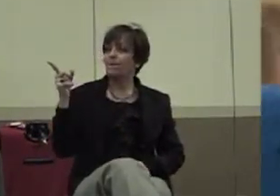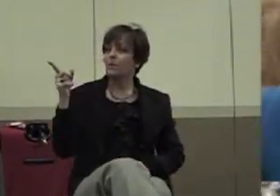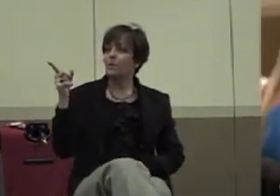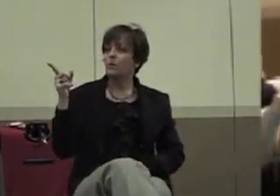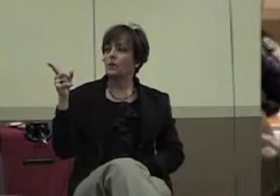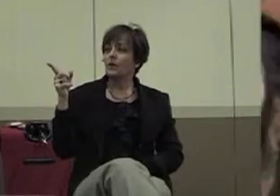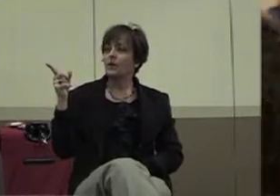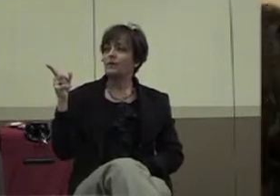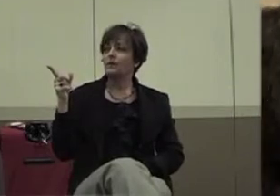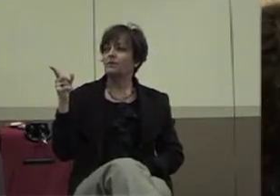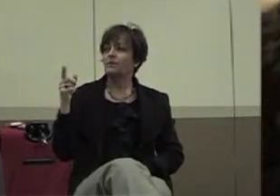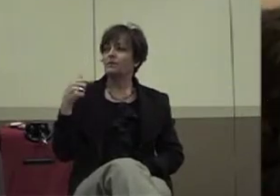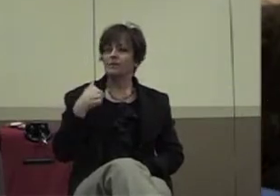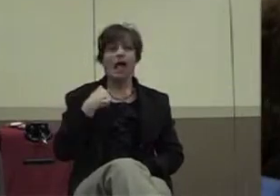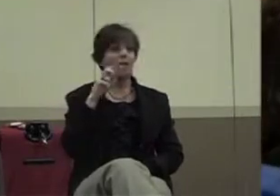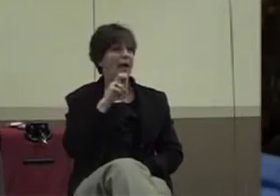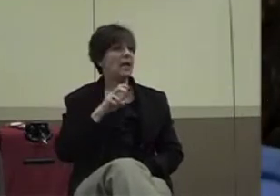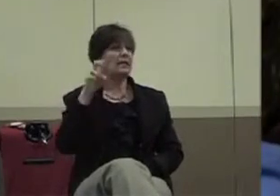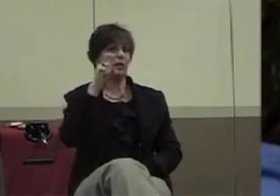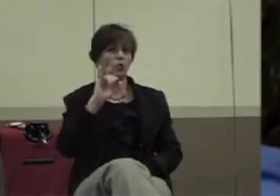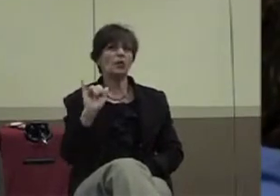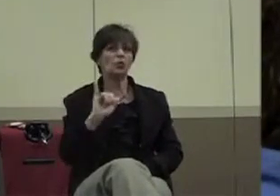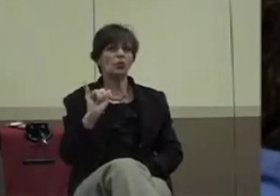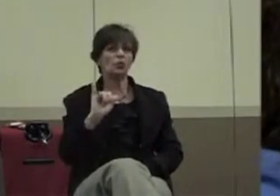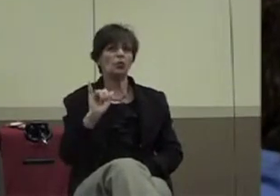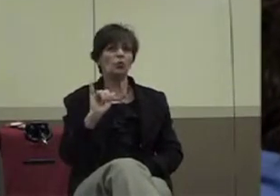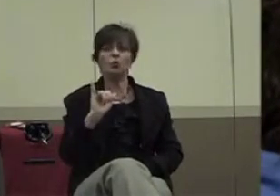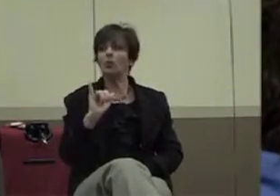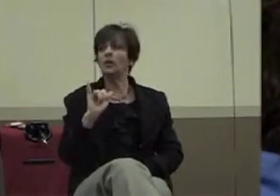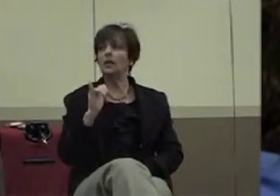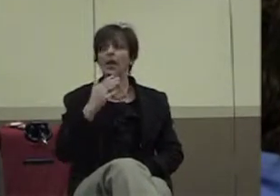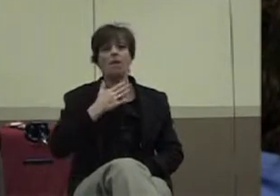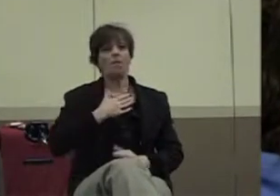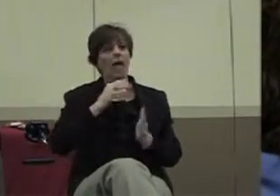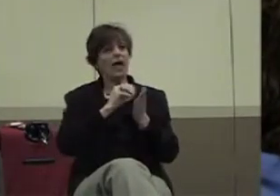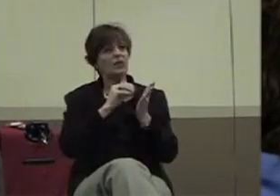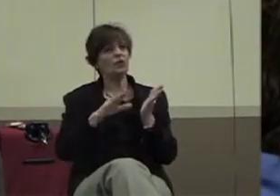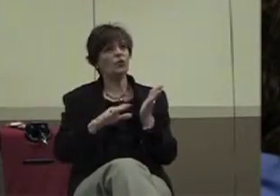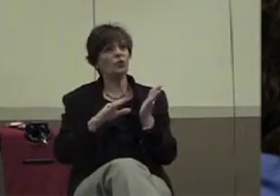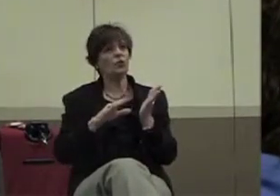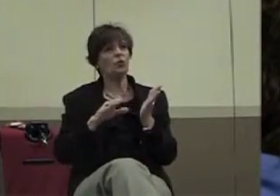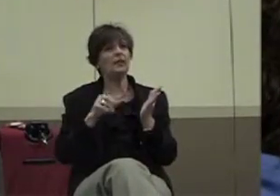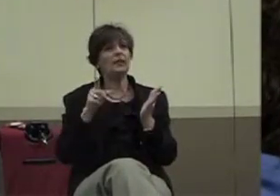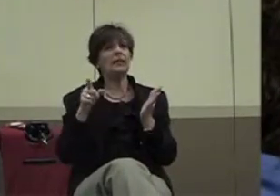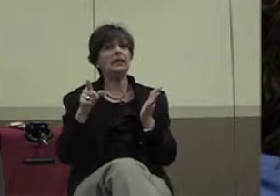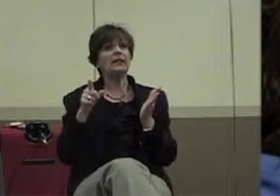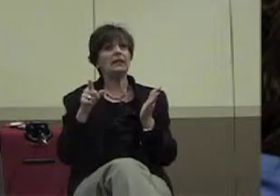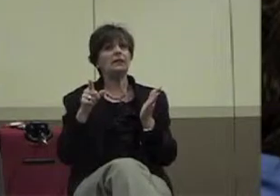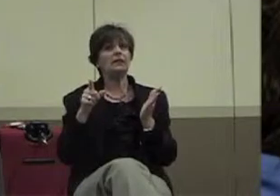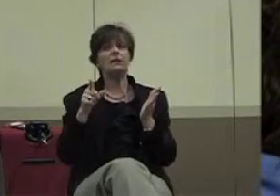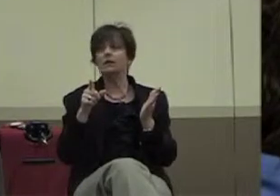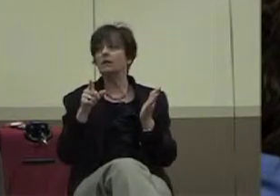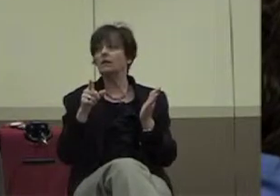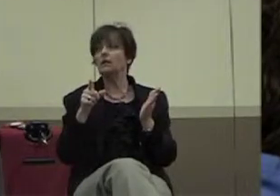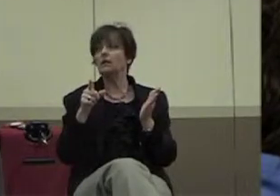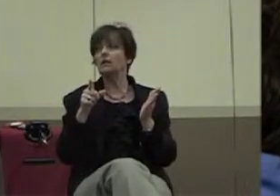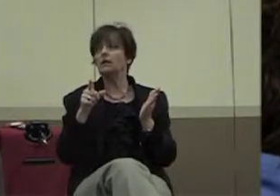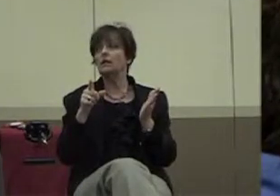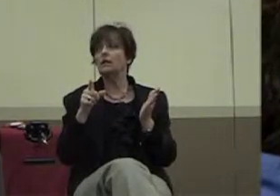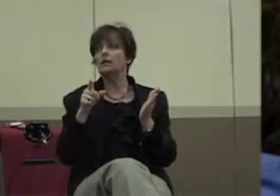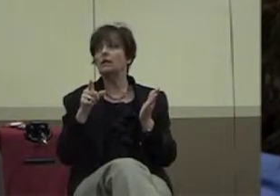I'm right here as well, and my student is with kind of